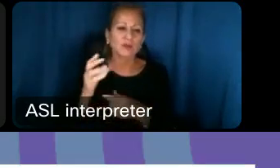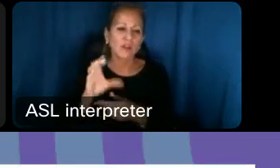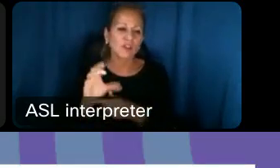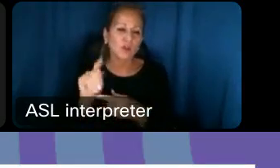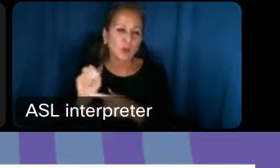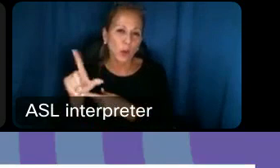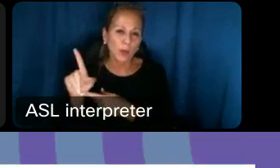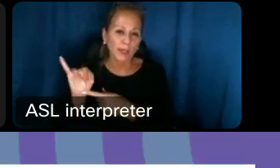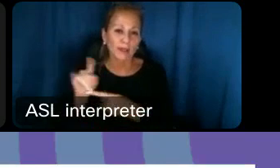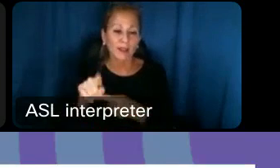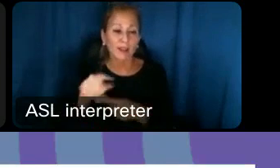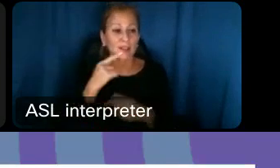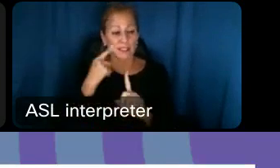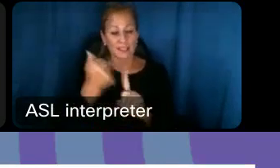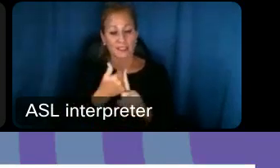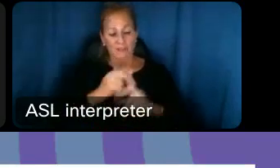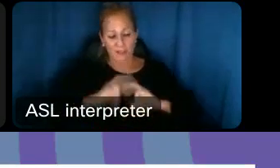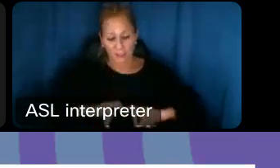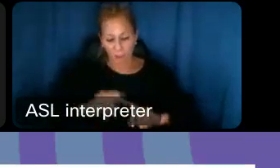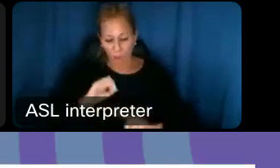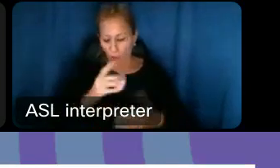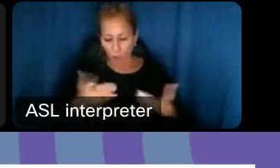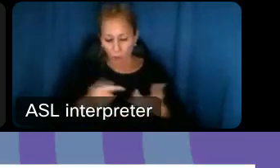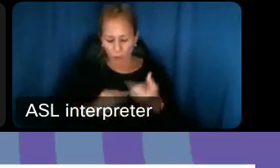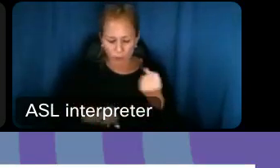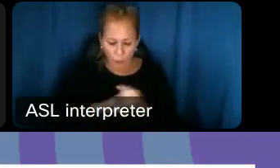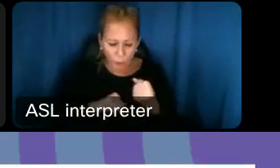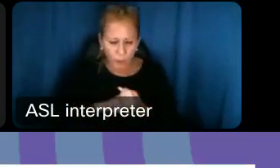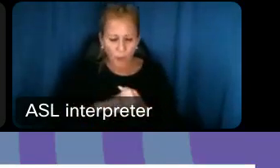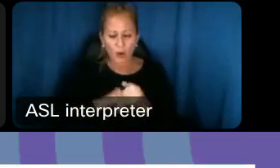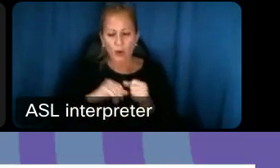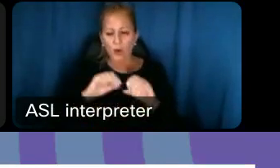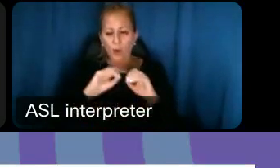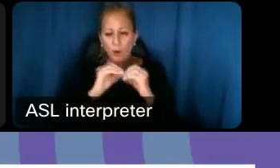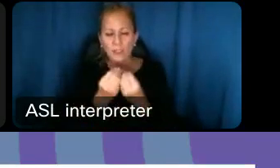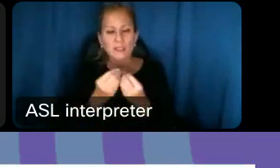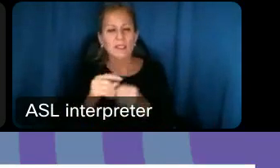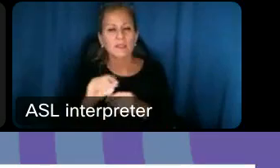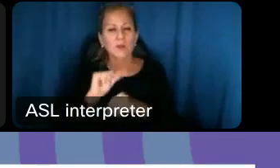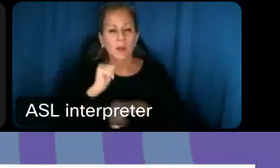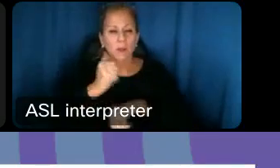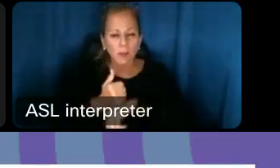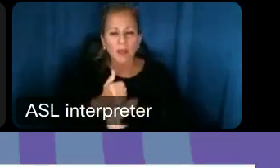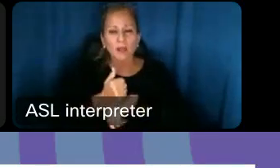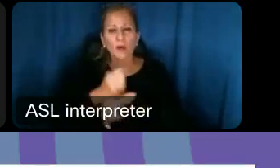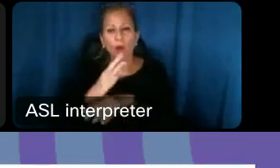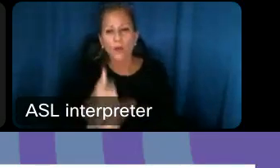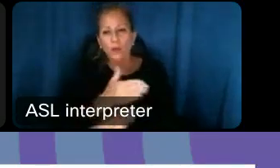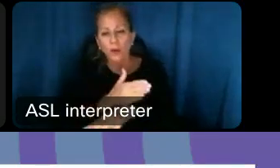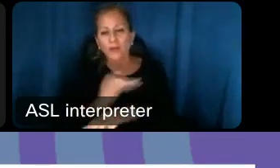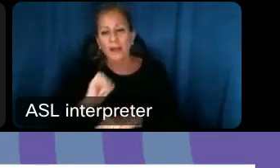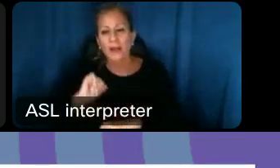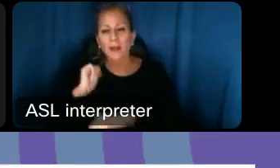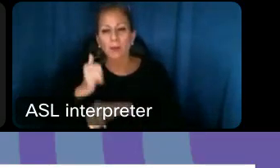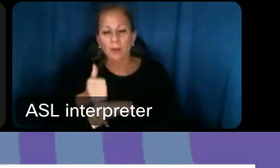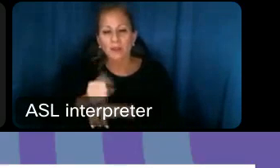an organizational self-assessment tool to support organizations in implementing or improving